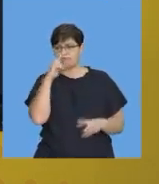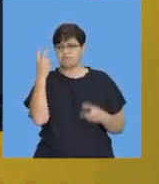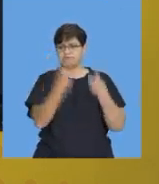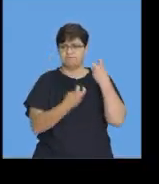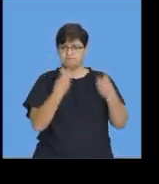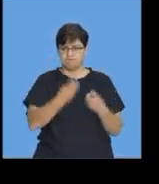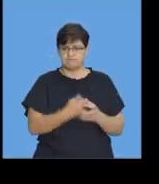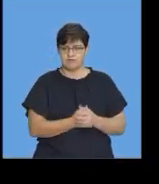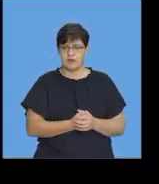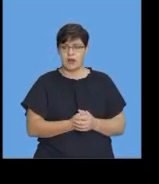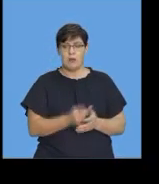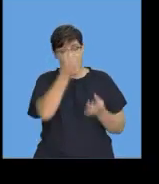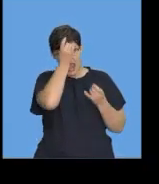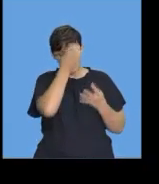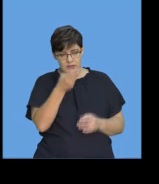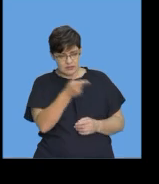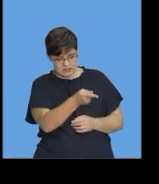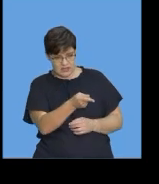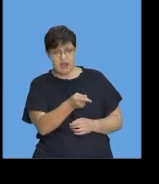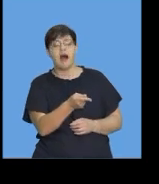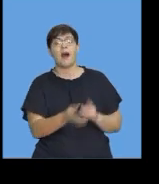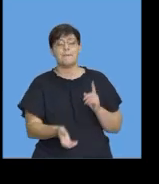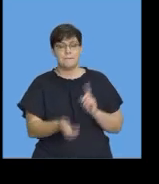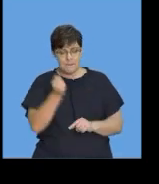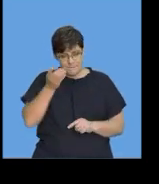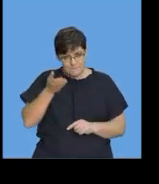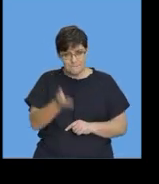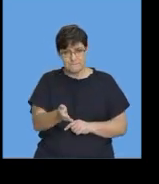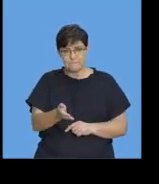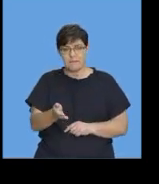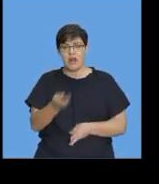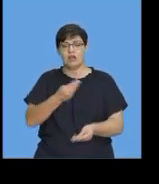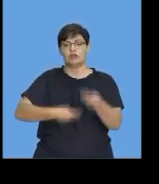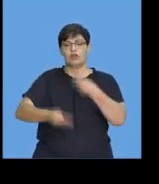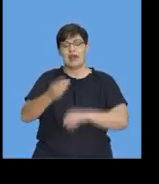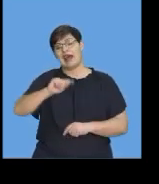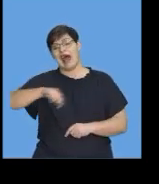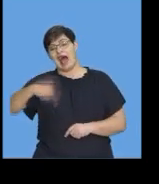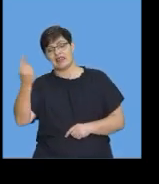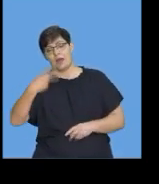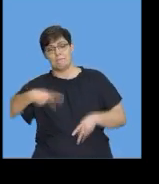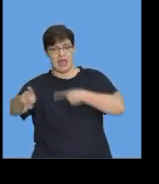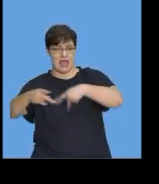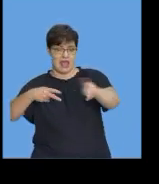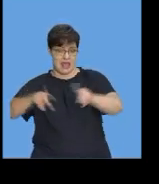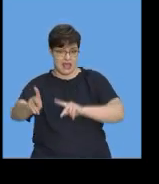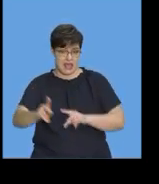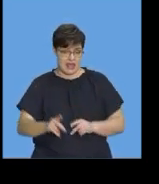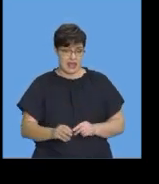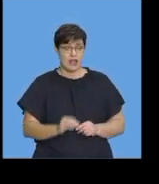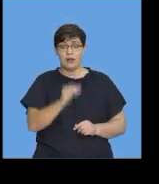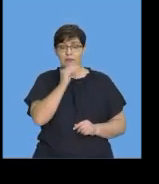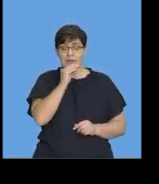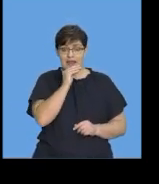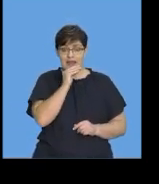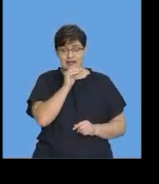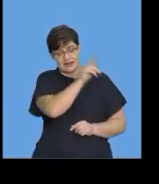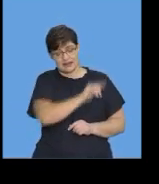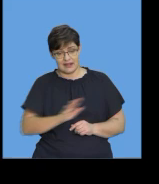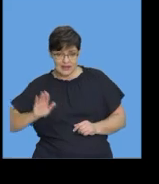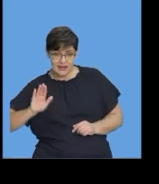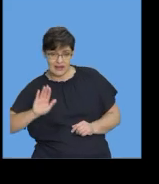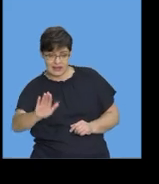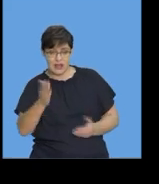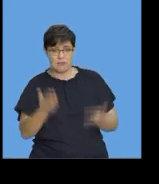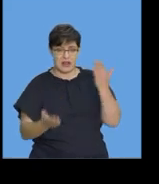look in my information and I find it appears under trade and other payables, meaning it has a credit